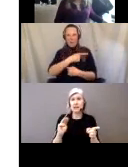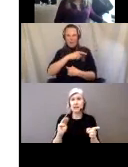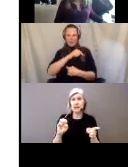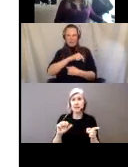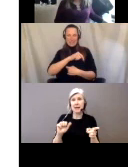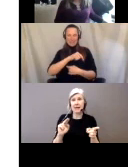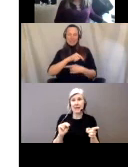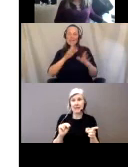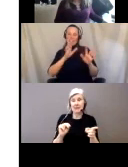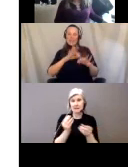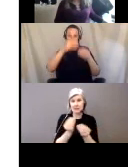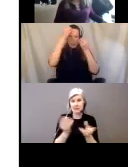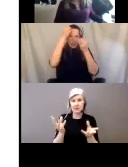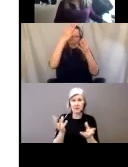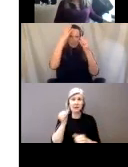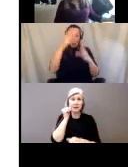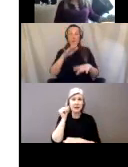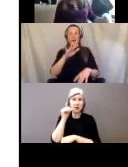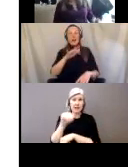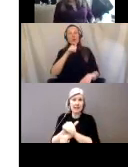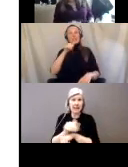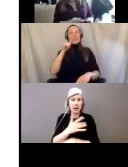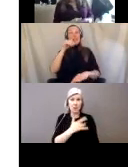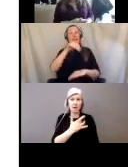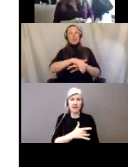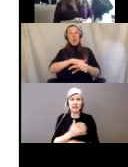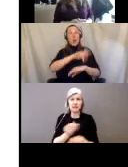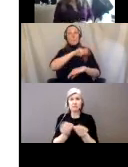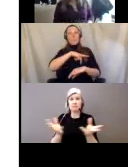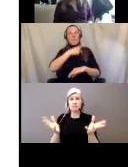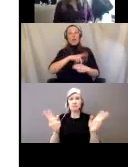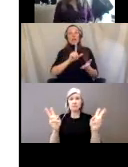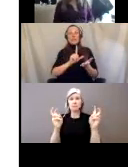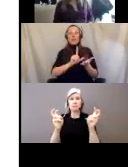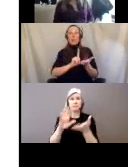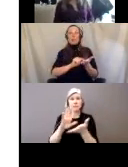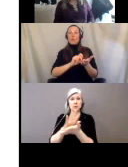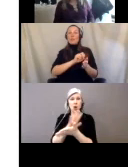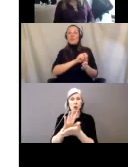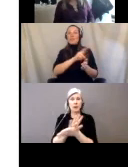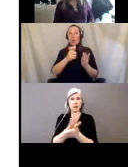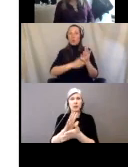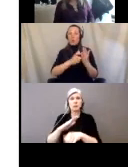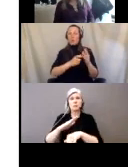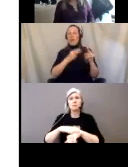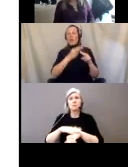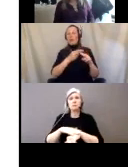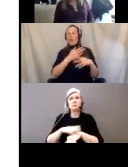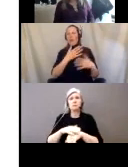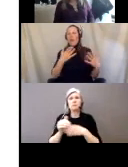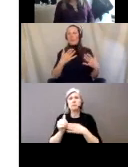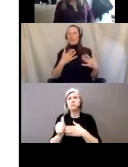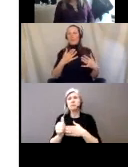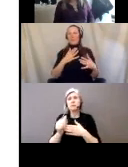last night a document called COVID-19 Guidance for Prioritization of Phase 2